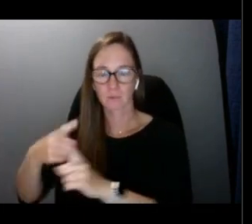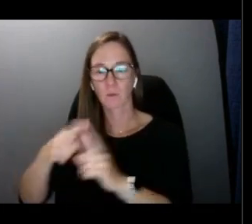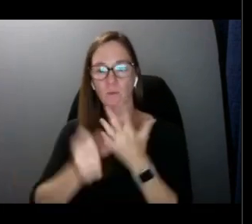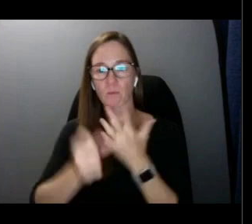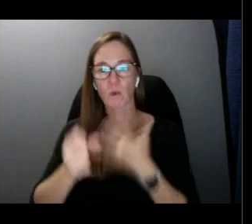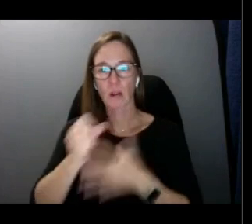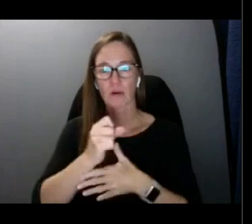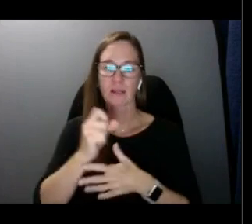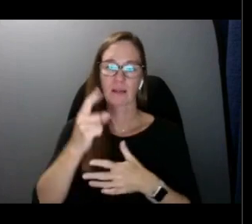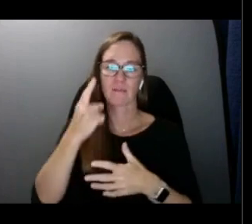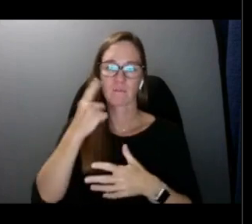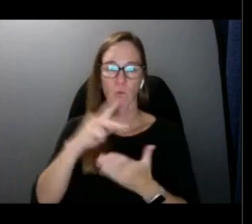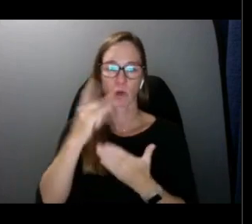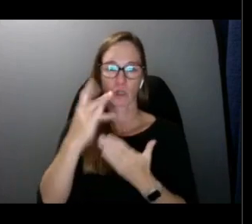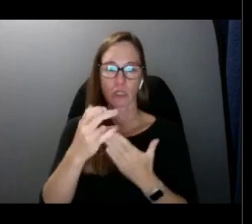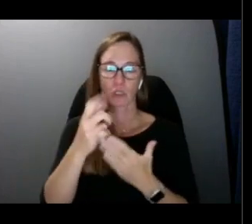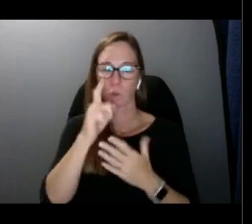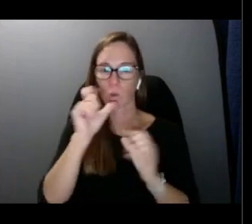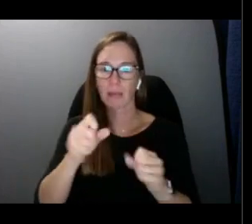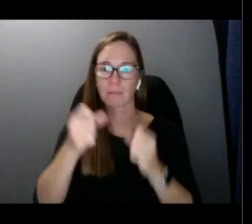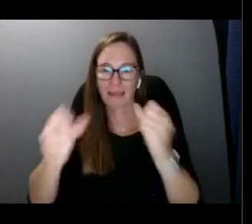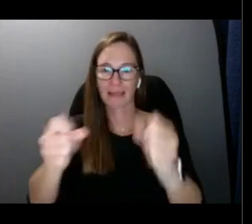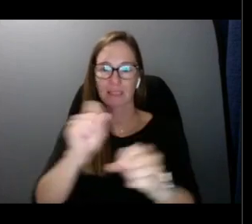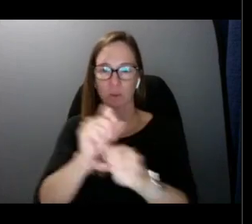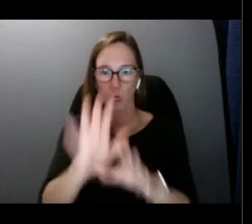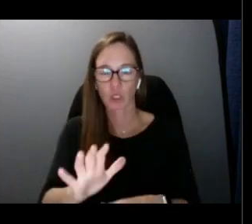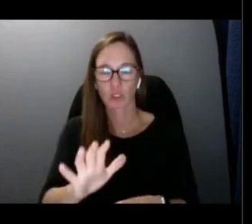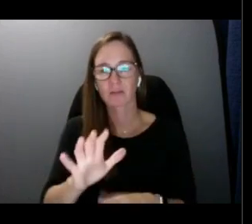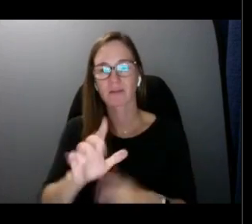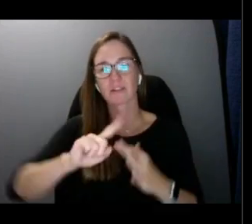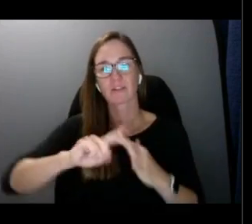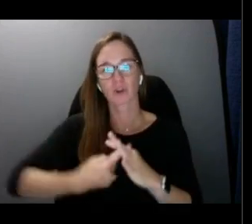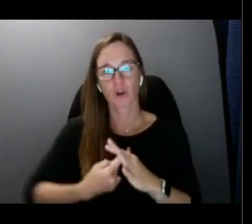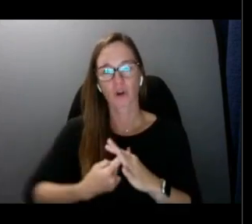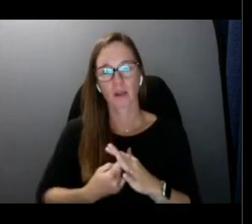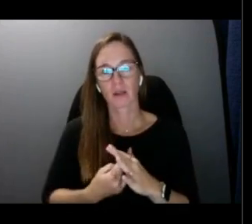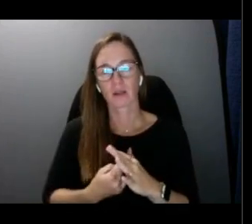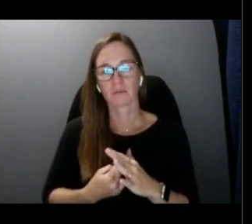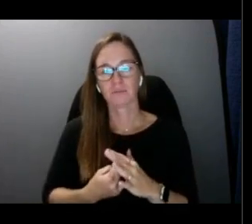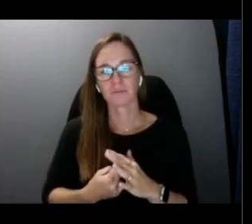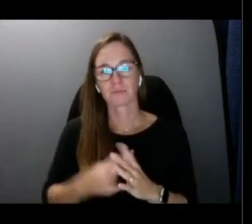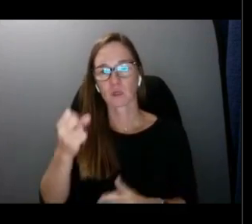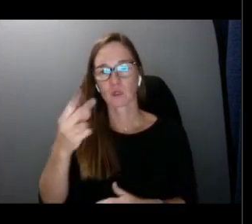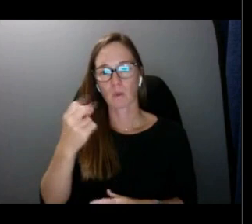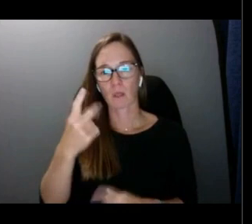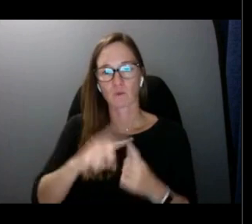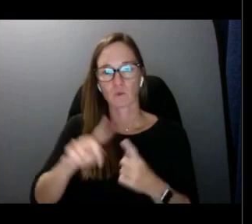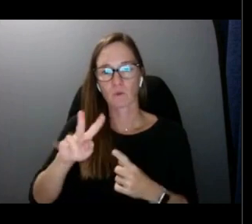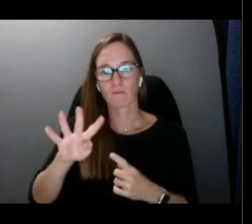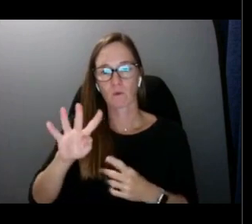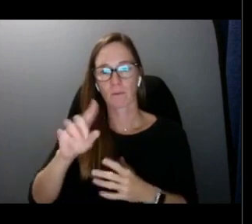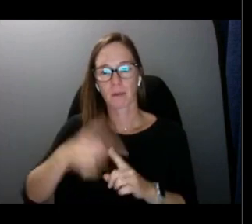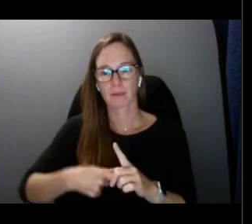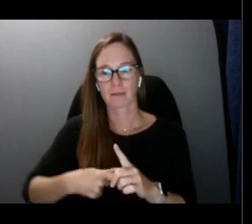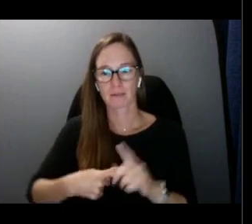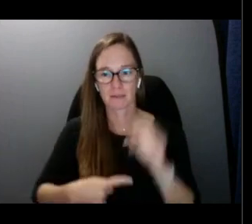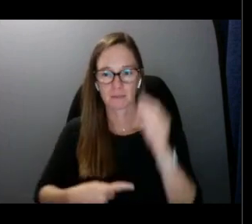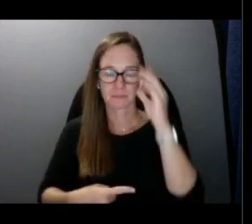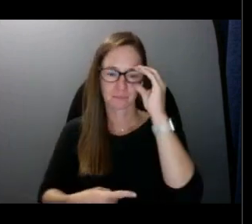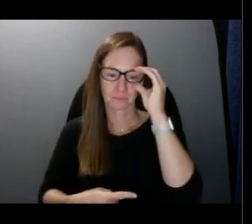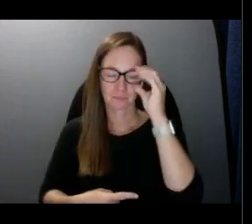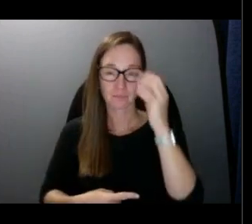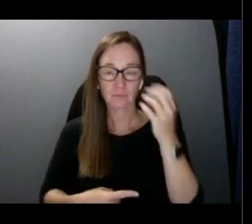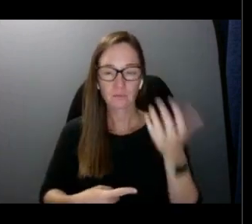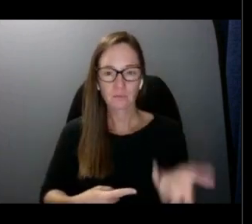to projects that can place workers starting within 12 to 24 months.